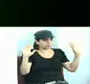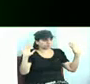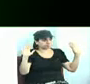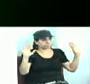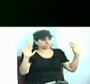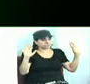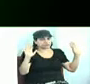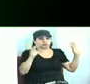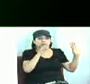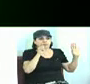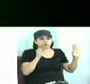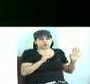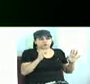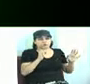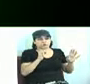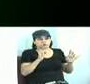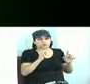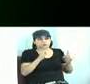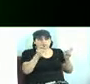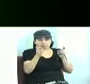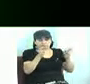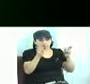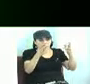for the old order has fallen."